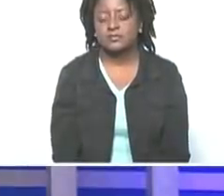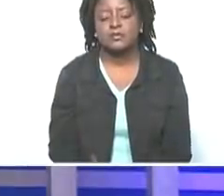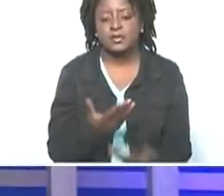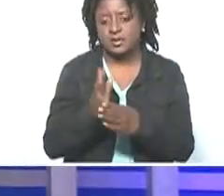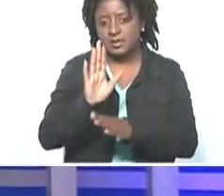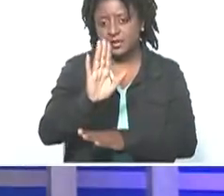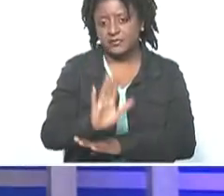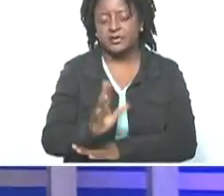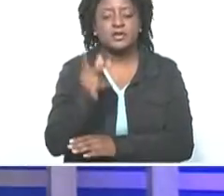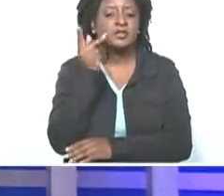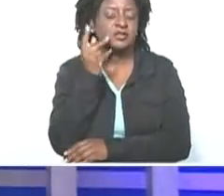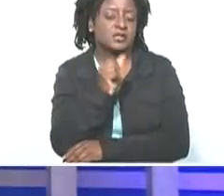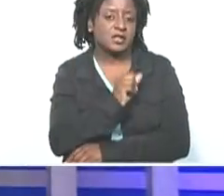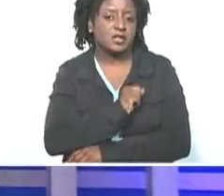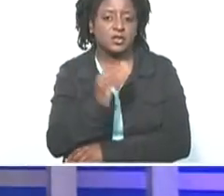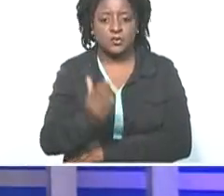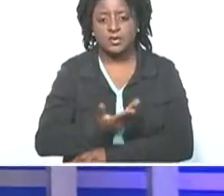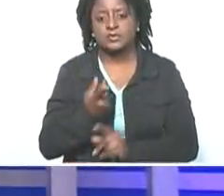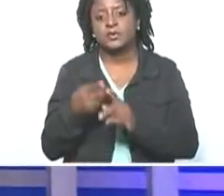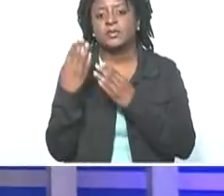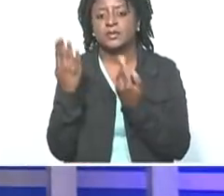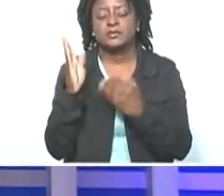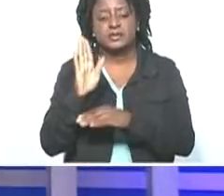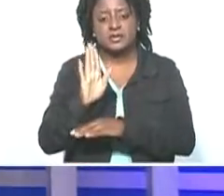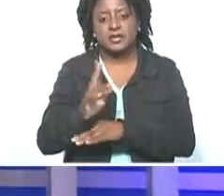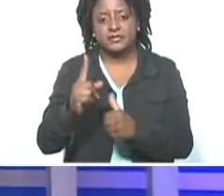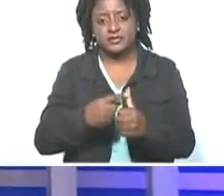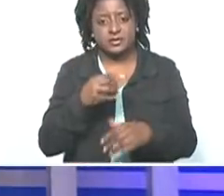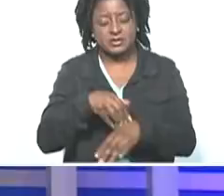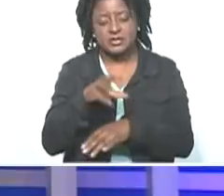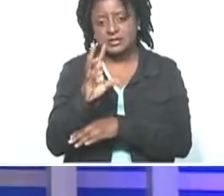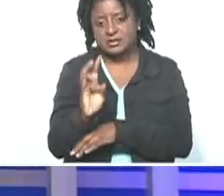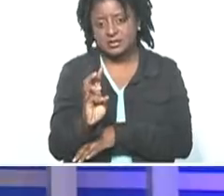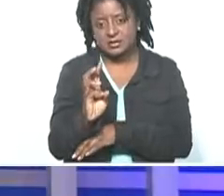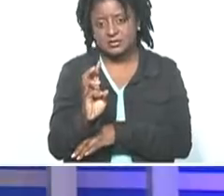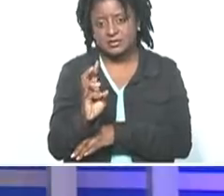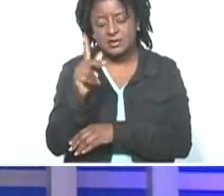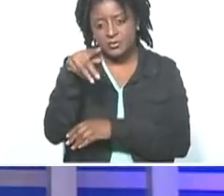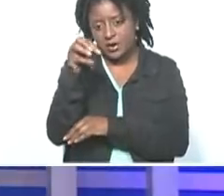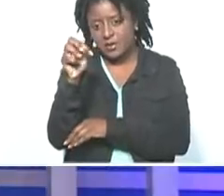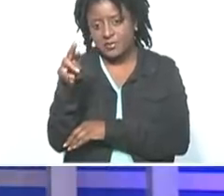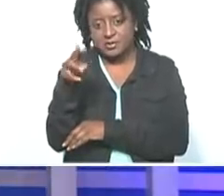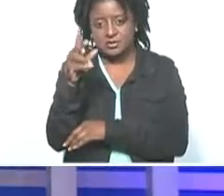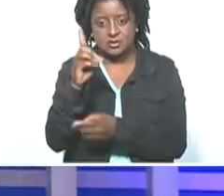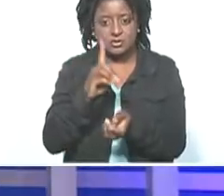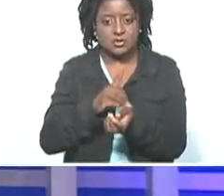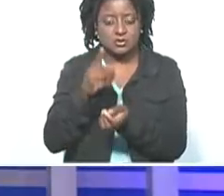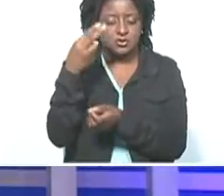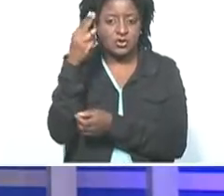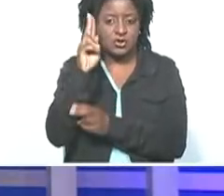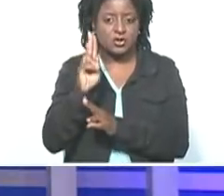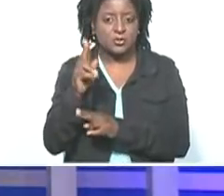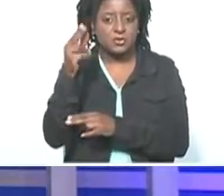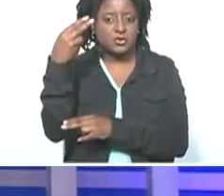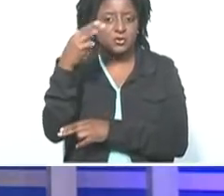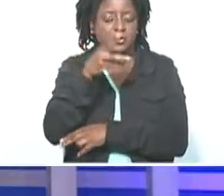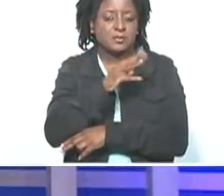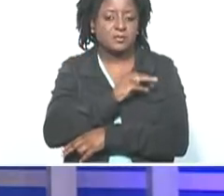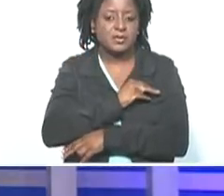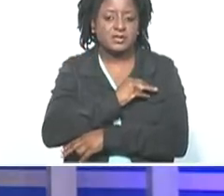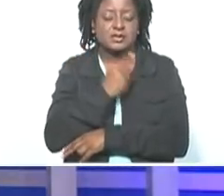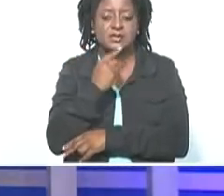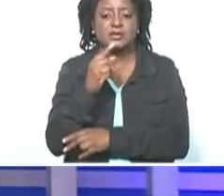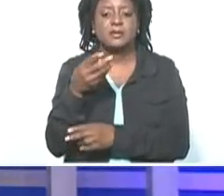Good evening, everyone. I'm Keishla Adderley, and welcome to the Bahamas Tonight, first at 6. Prime Minister Dr. the Honorable Hubert Minnis says the Bahamas